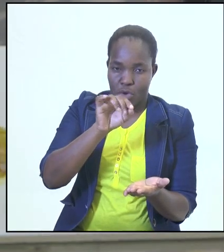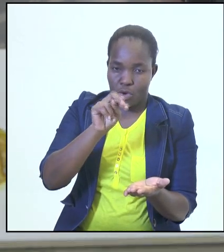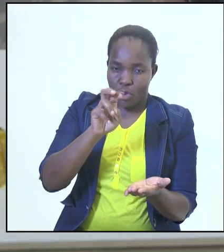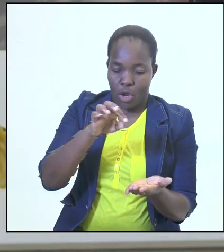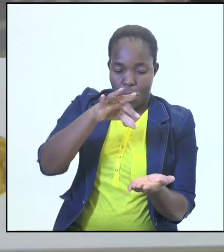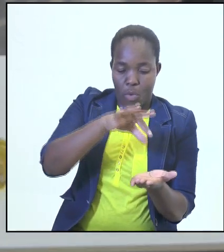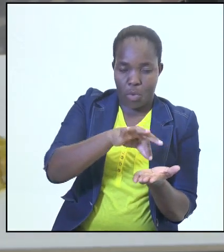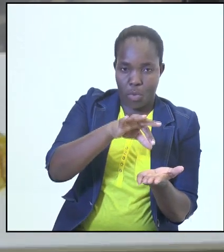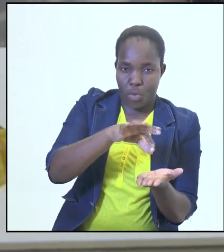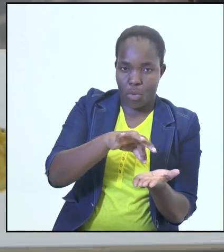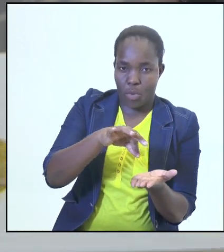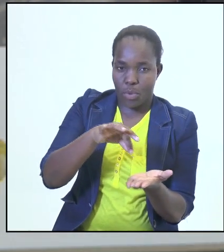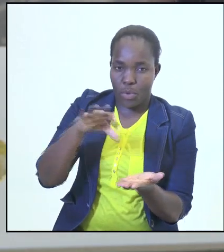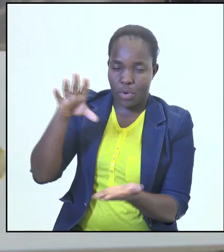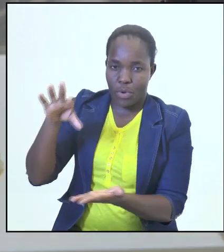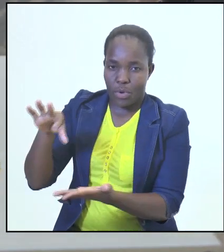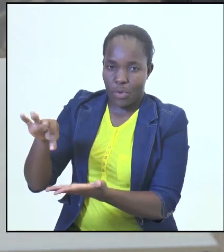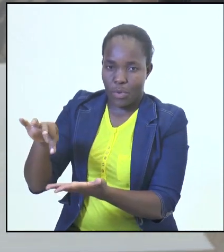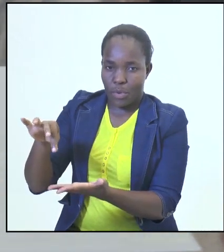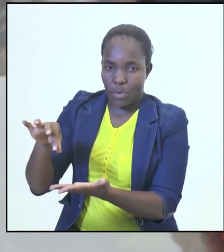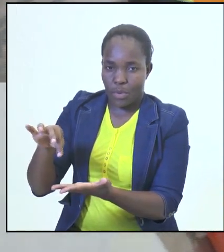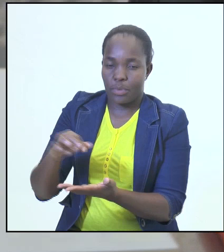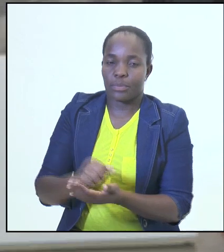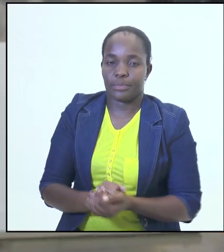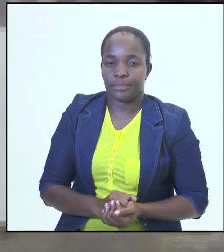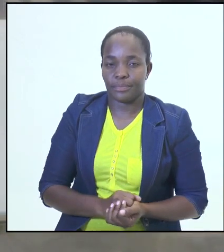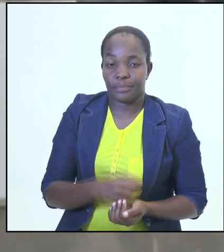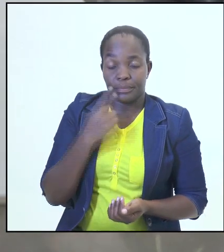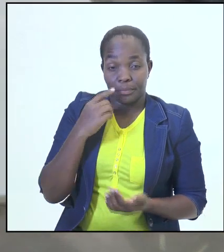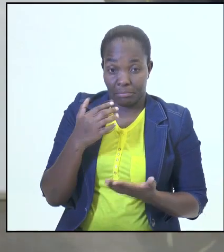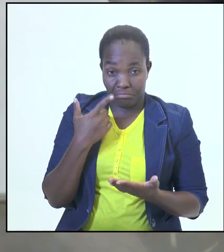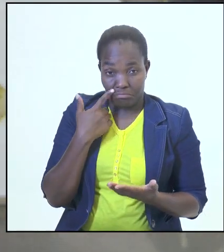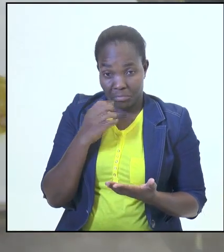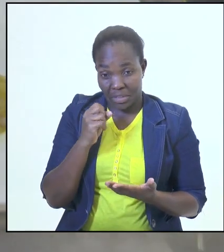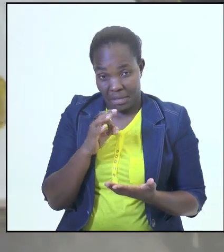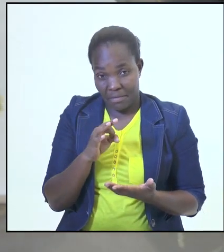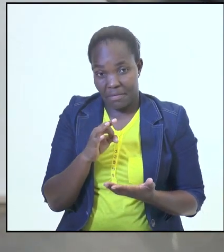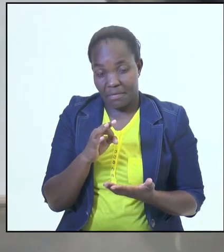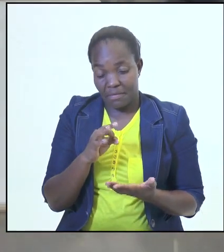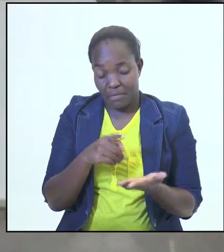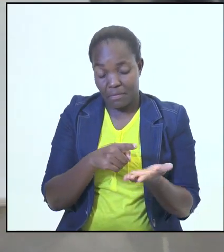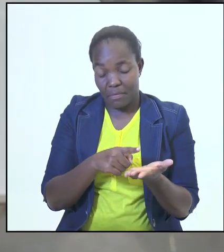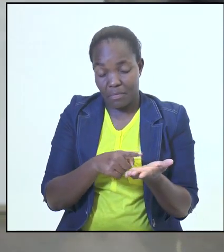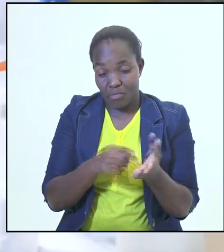leaves. This is how we test for the presence of starch in the leaves.